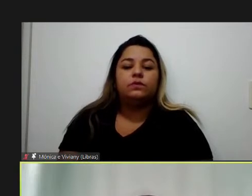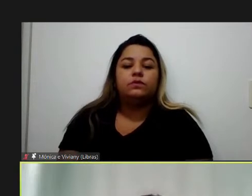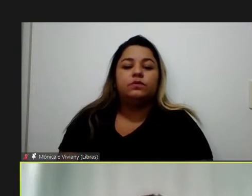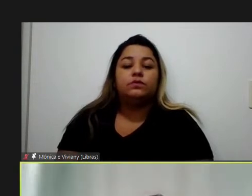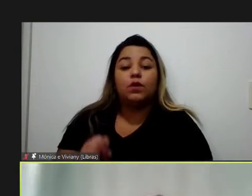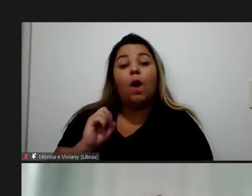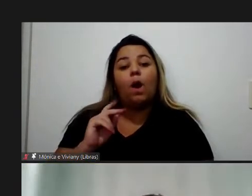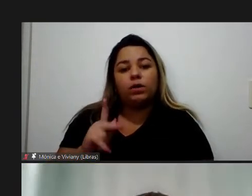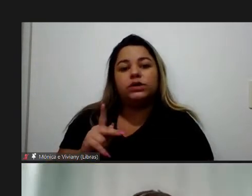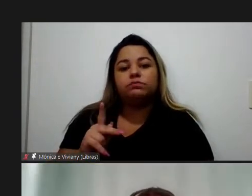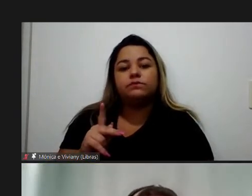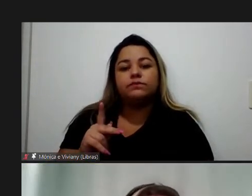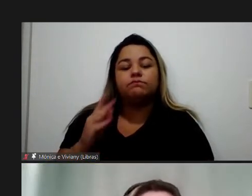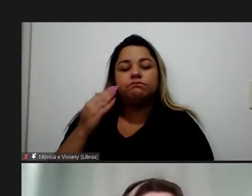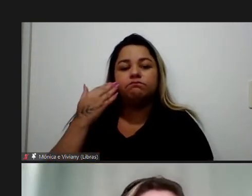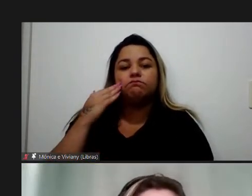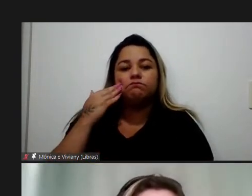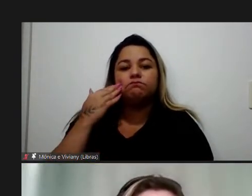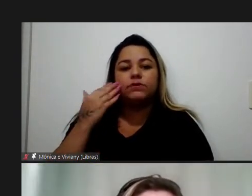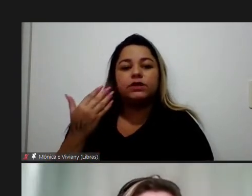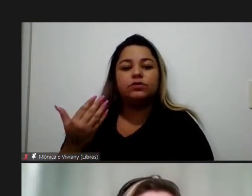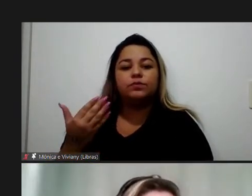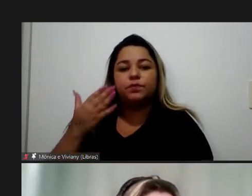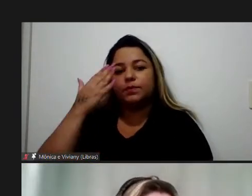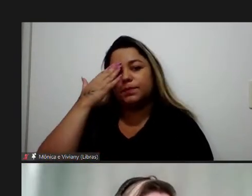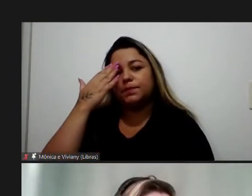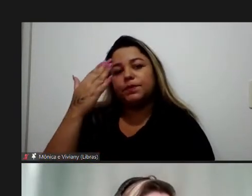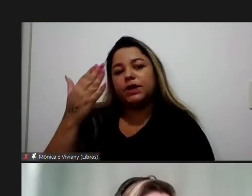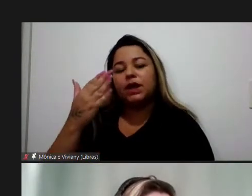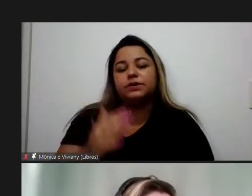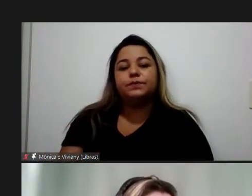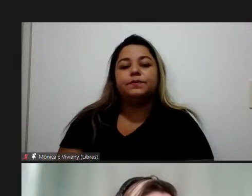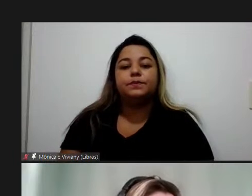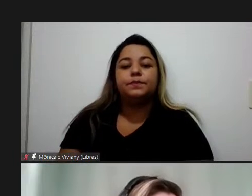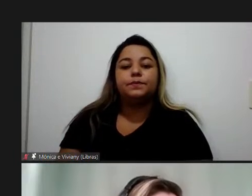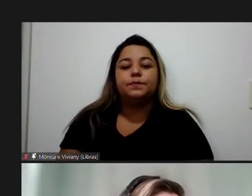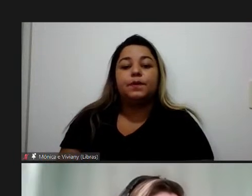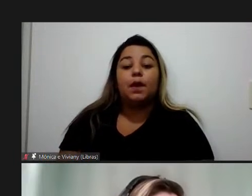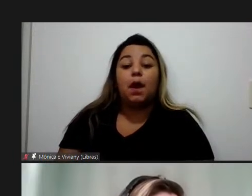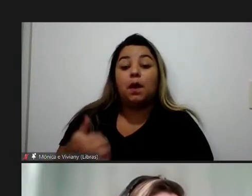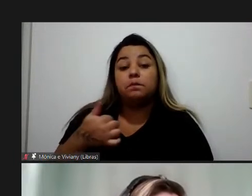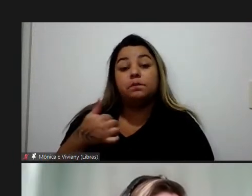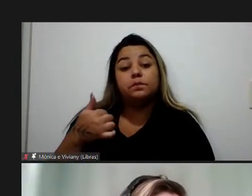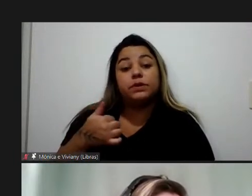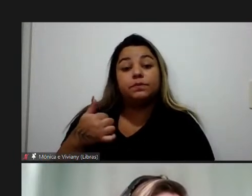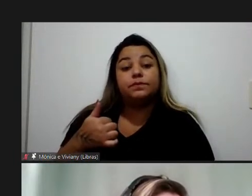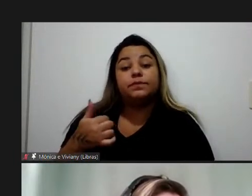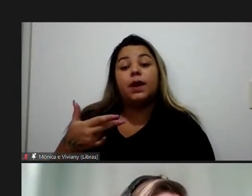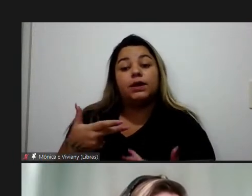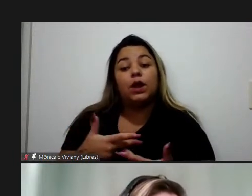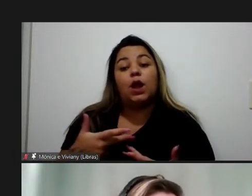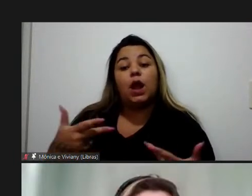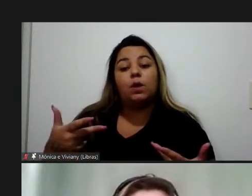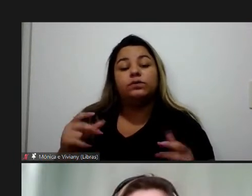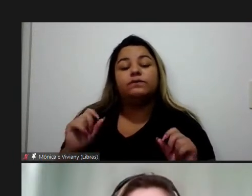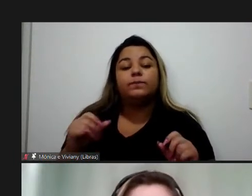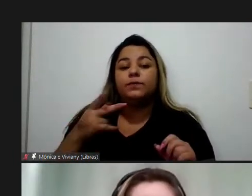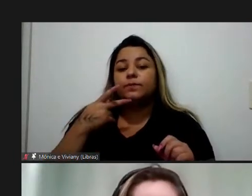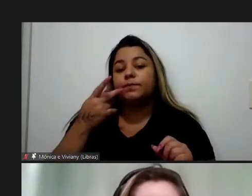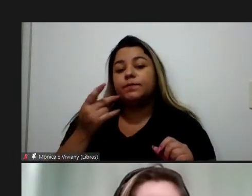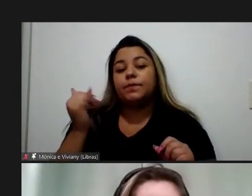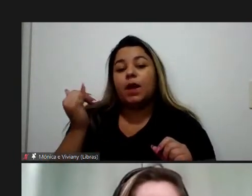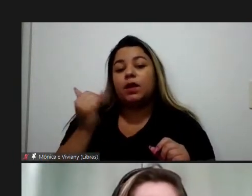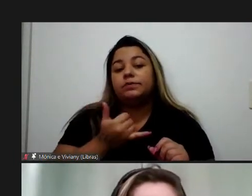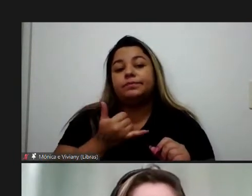Okay, thank you very much. I got it. So first point, you said nutrition is not prioritized in Latin America. I